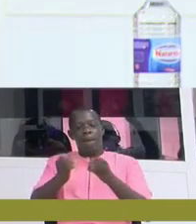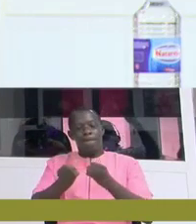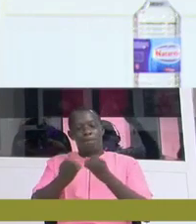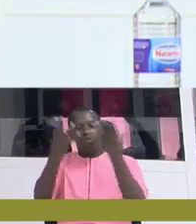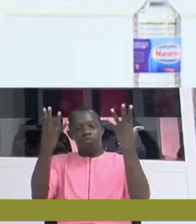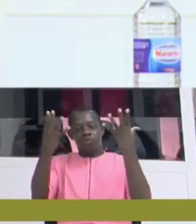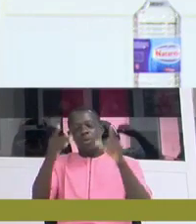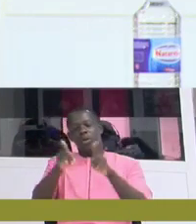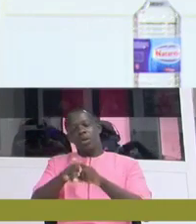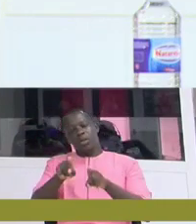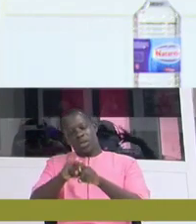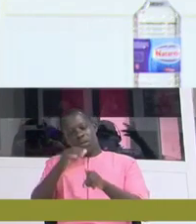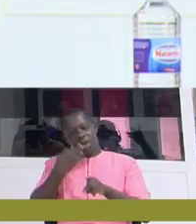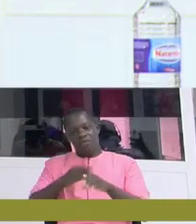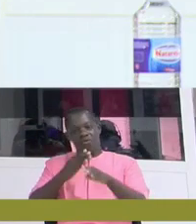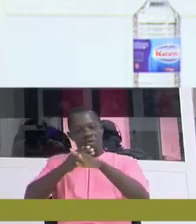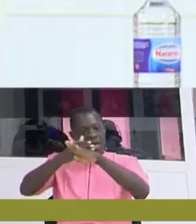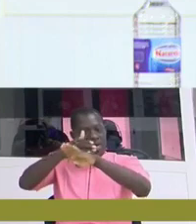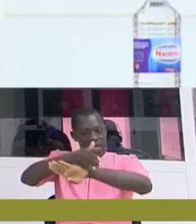killed